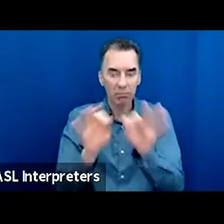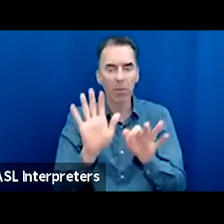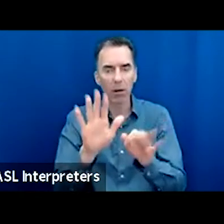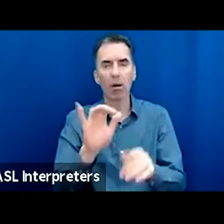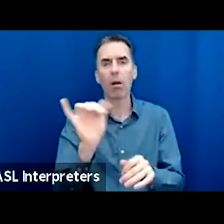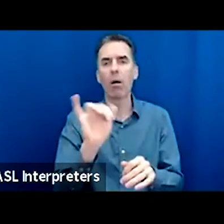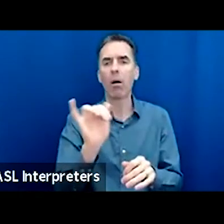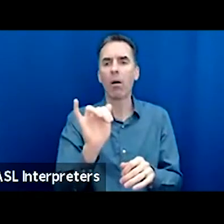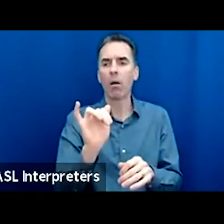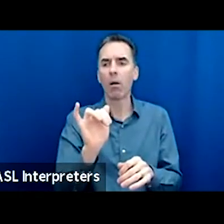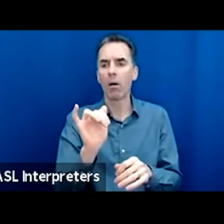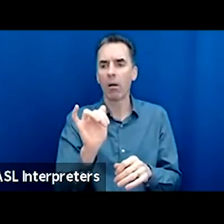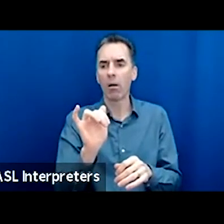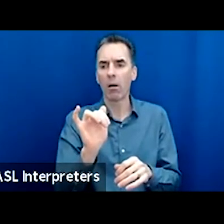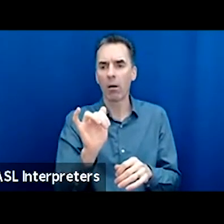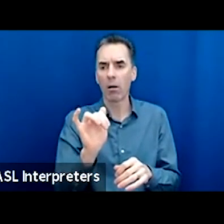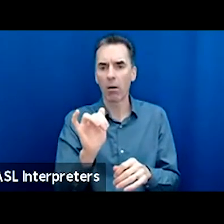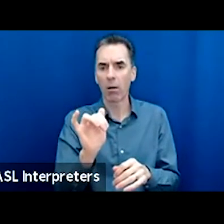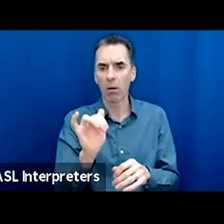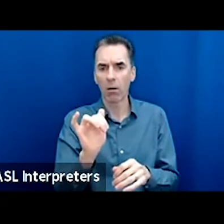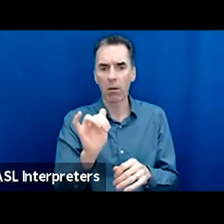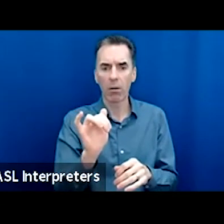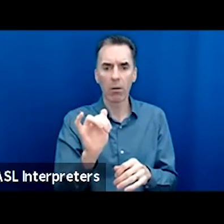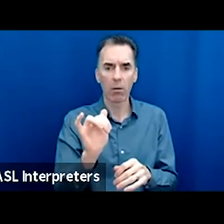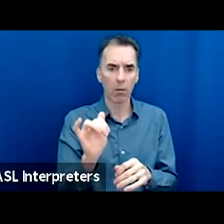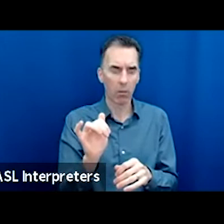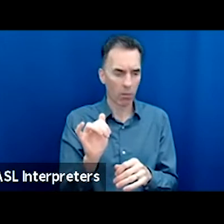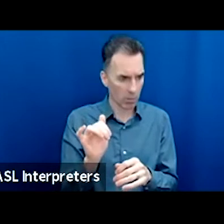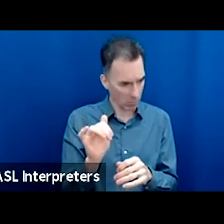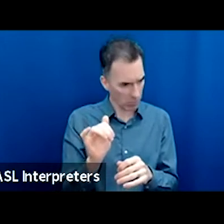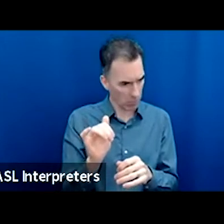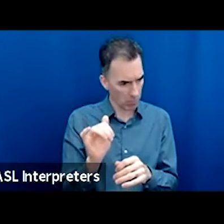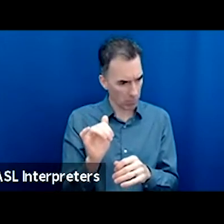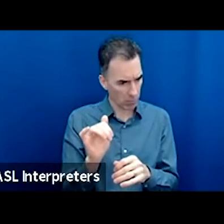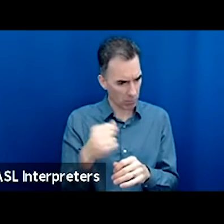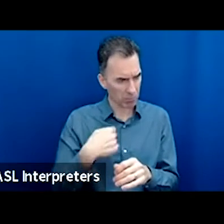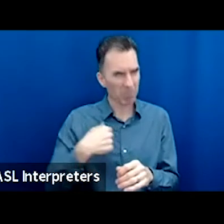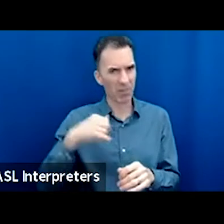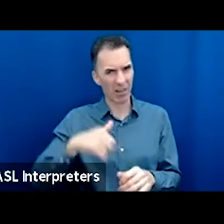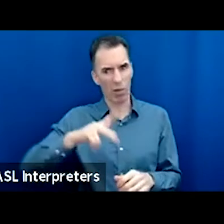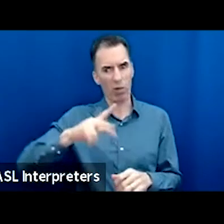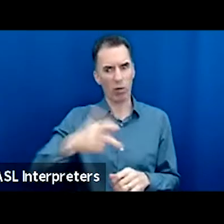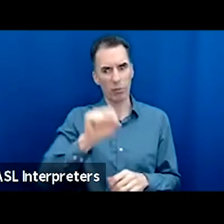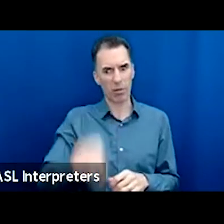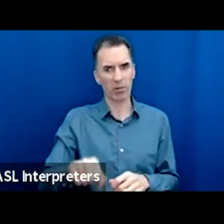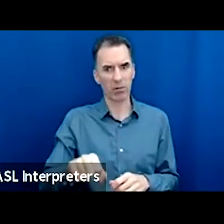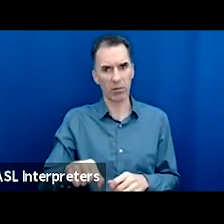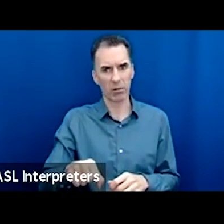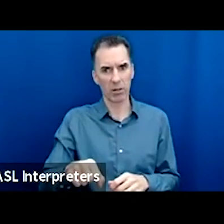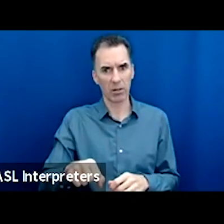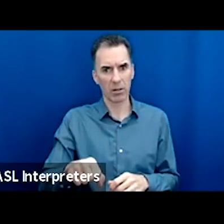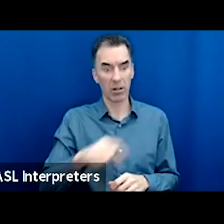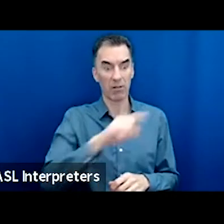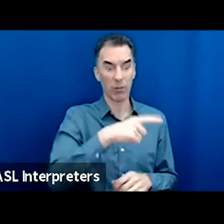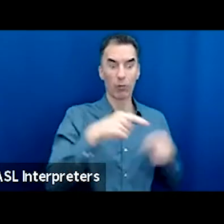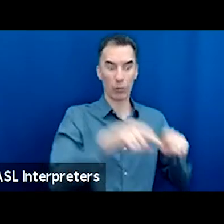to us in terms of giving us the content to begin with? I'm fairly new. This is my third semester, and the first one was like during COVID, so everything